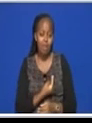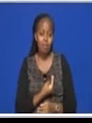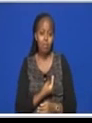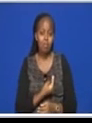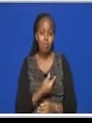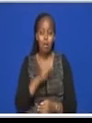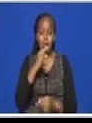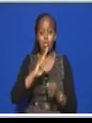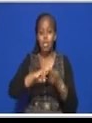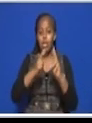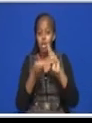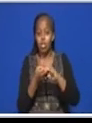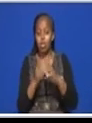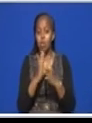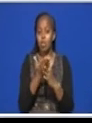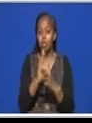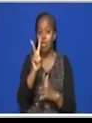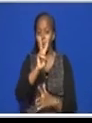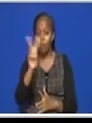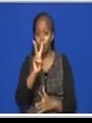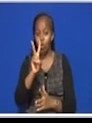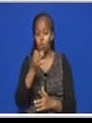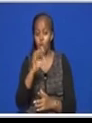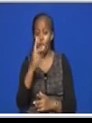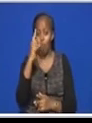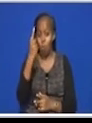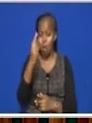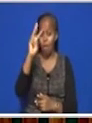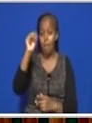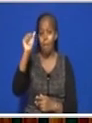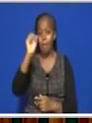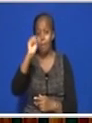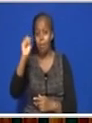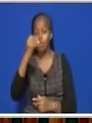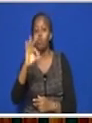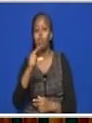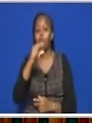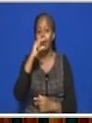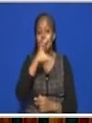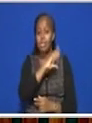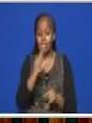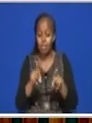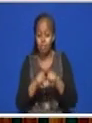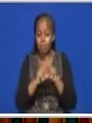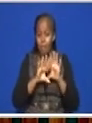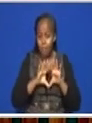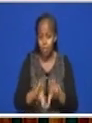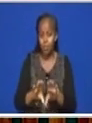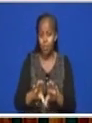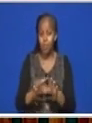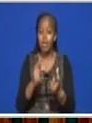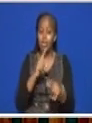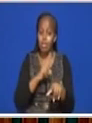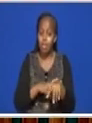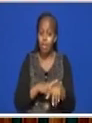the relationship between the volume of a fixed mass of gas and its pressure when